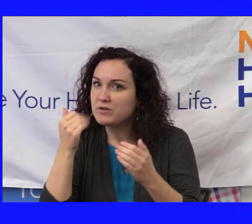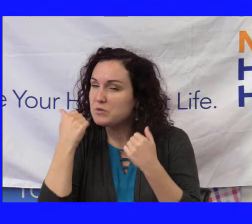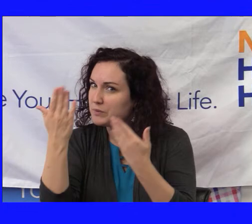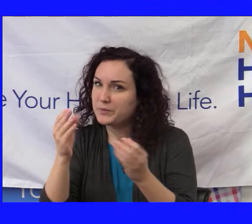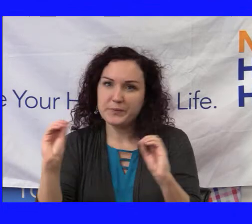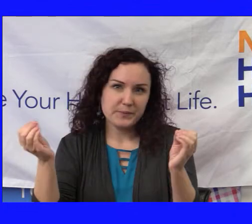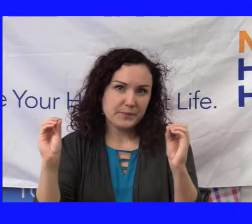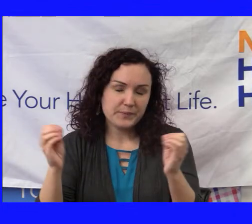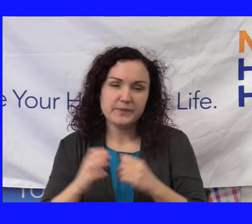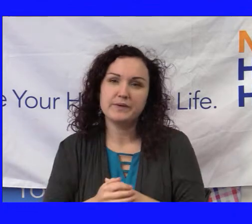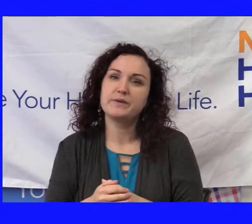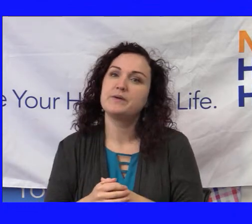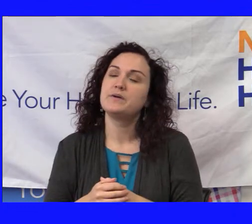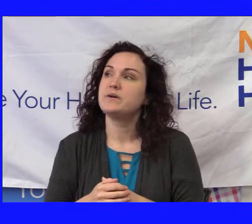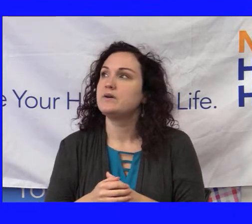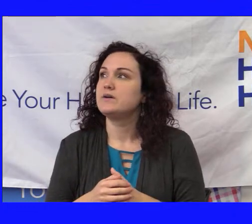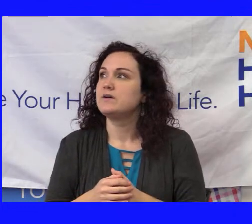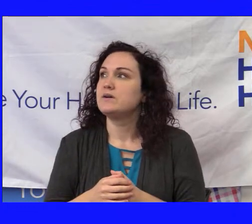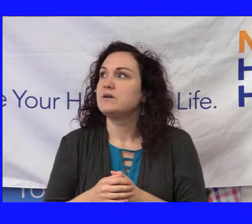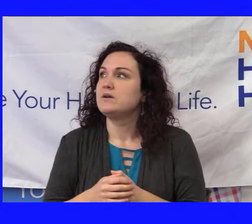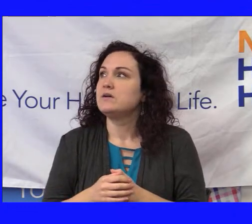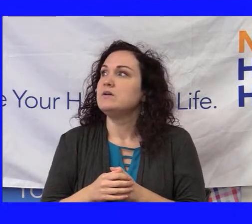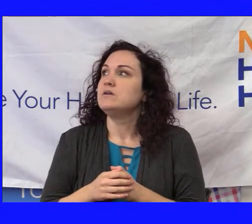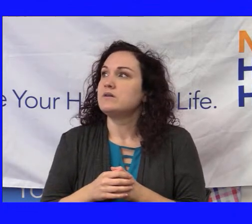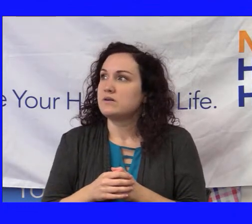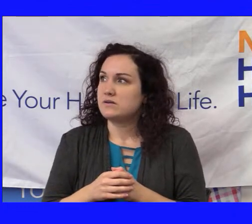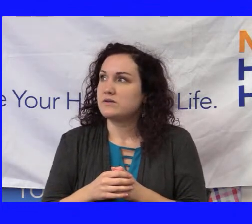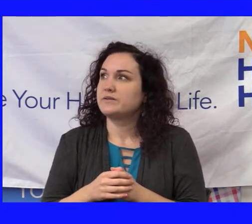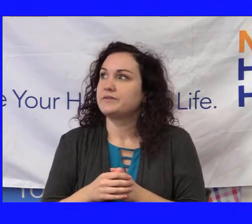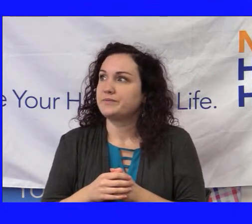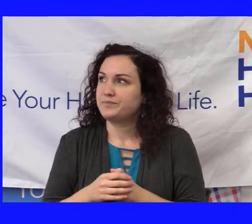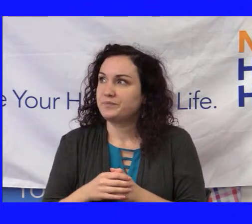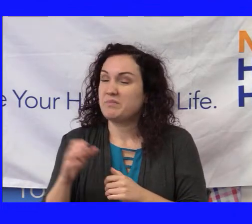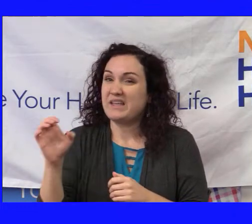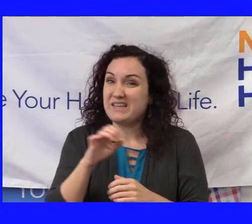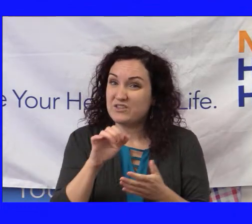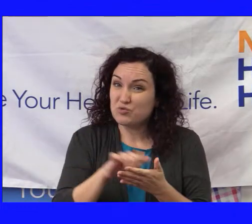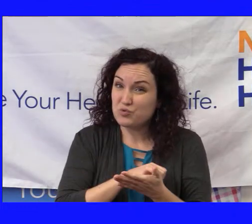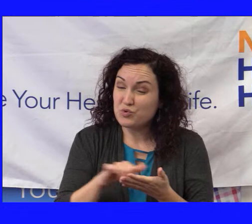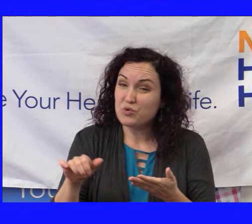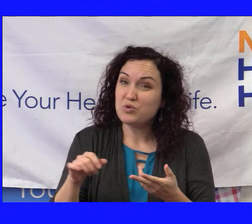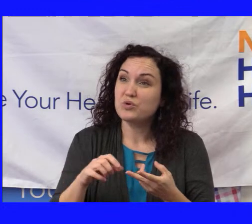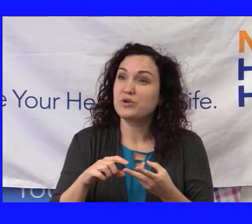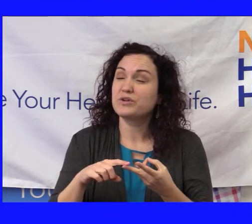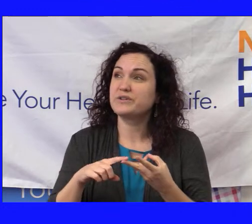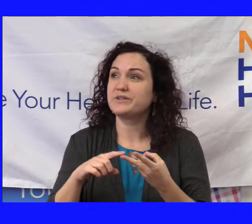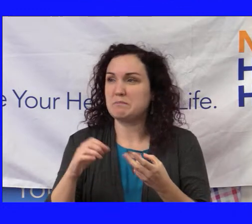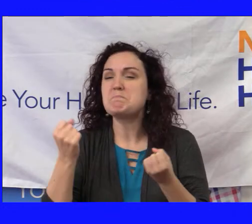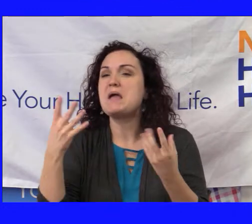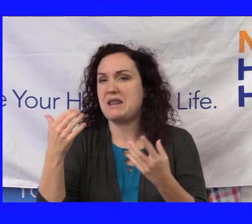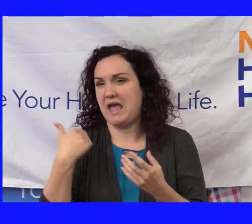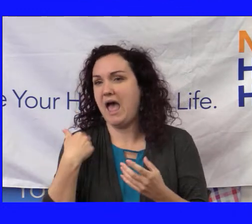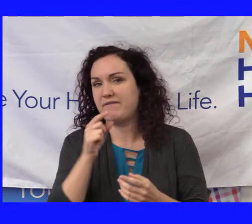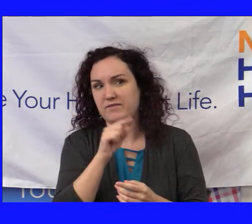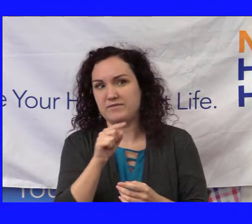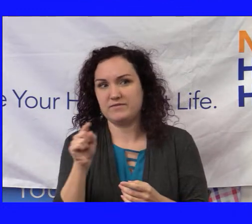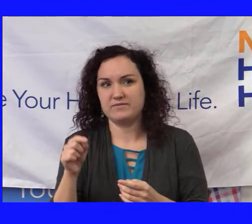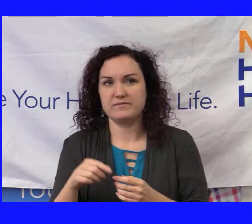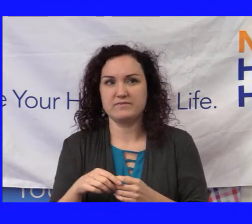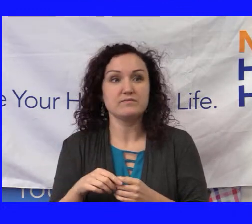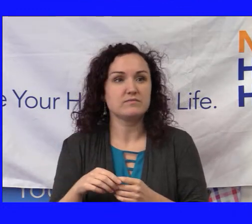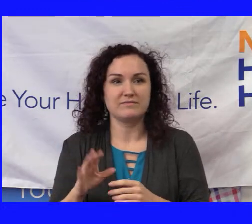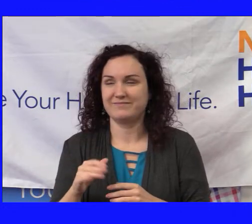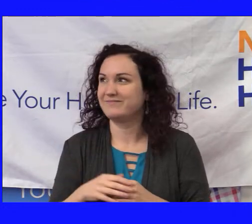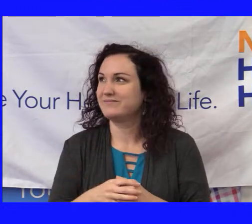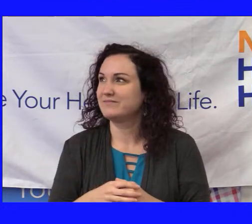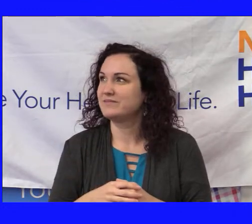the Morrisania, Renaissance, East New York, many of them do have dental facilities. And there is,